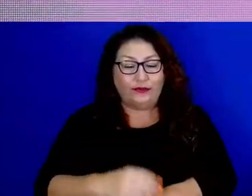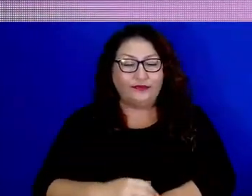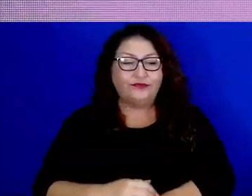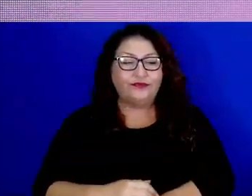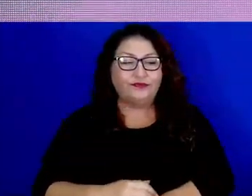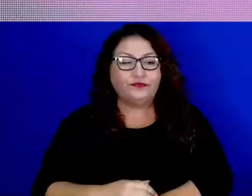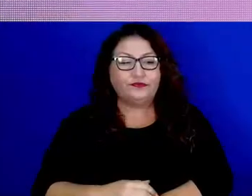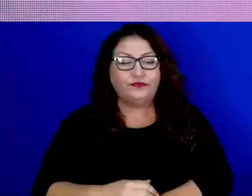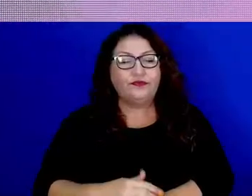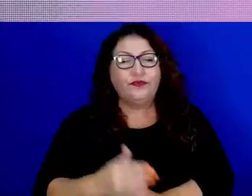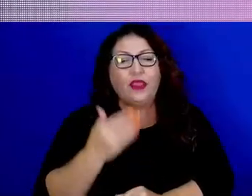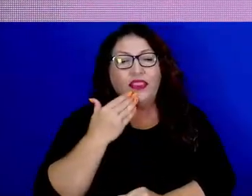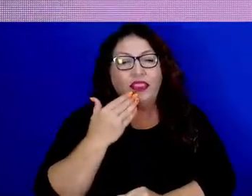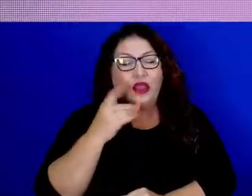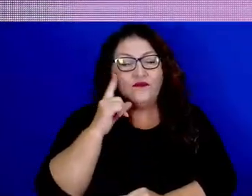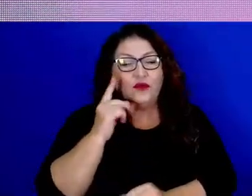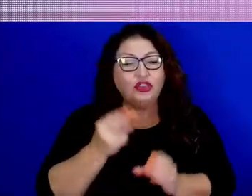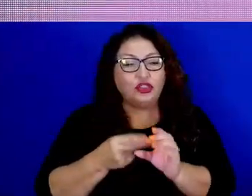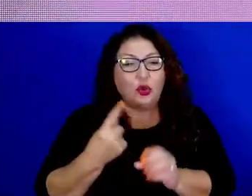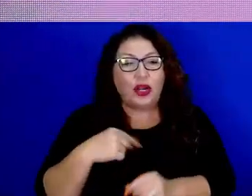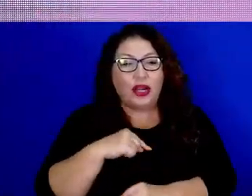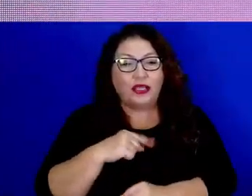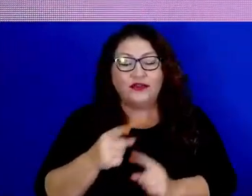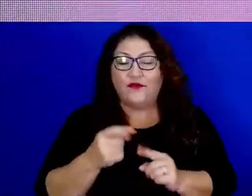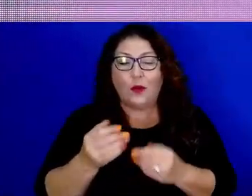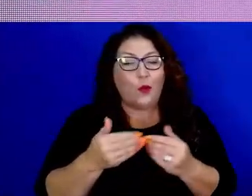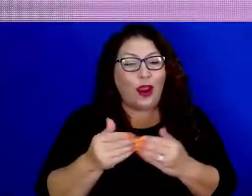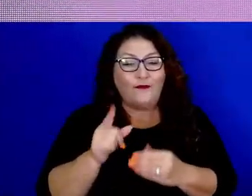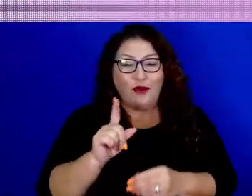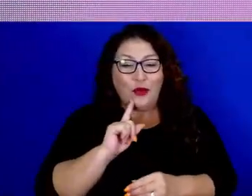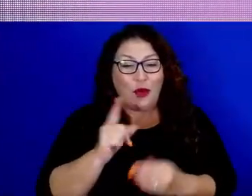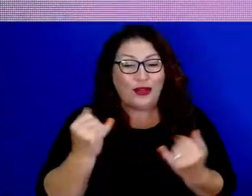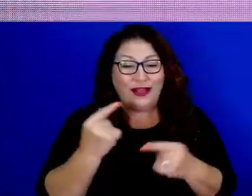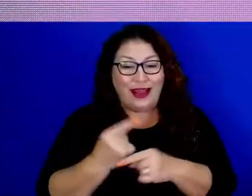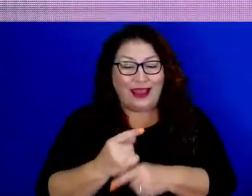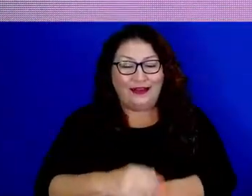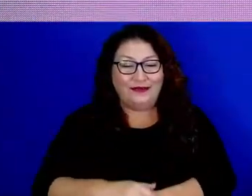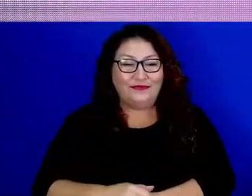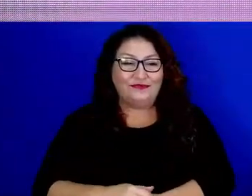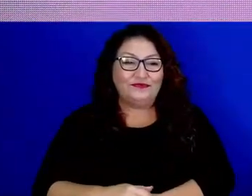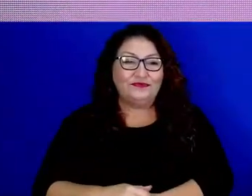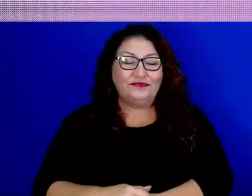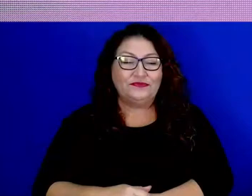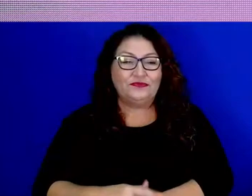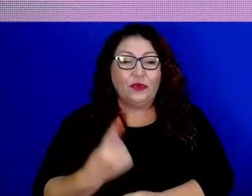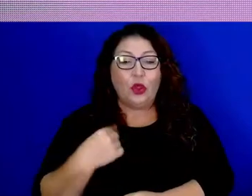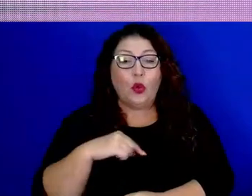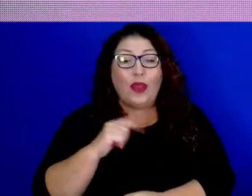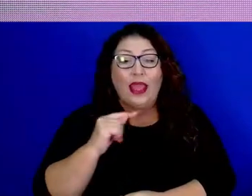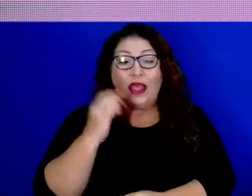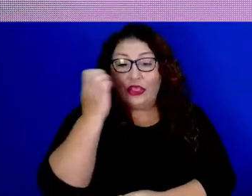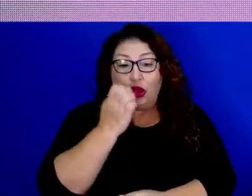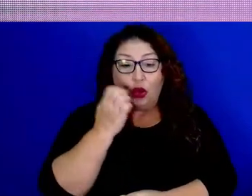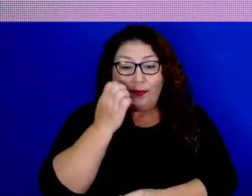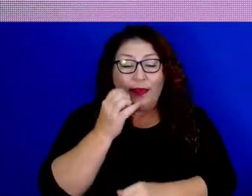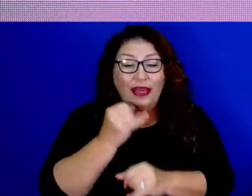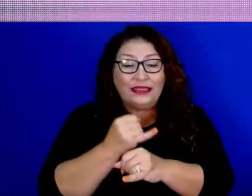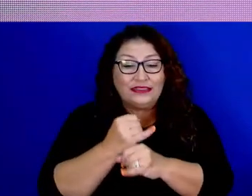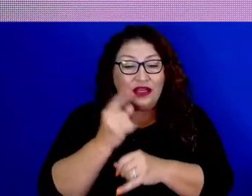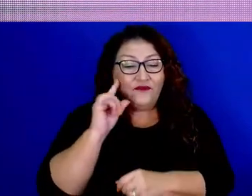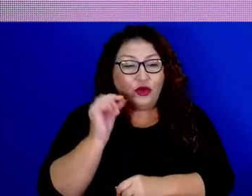for joining us from wherever you are today. We at the European Institute for Gender Equality,